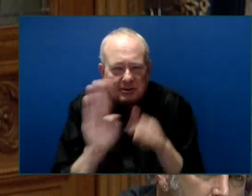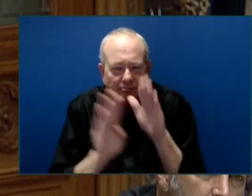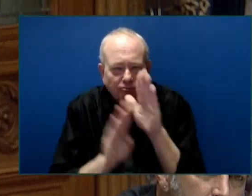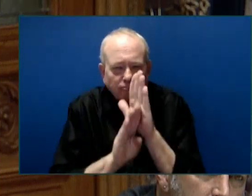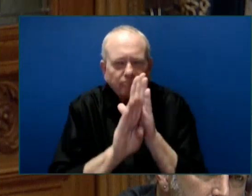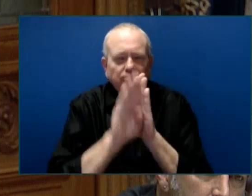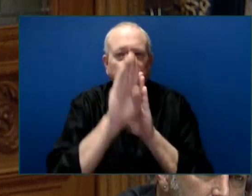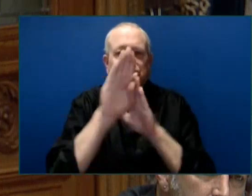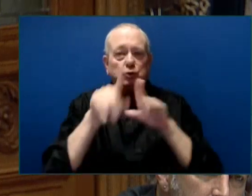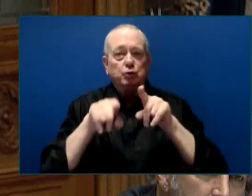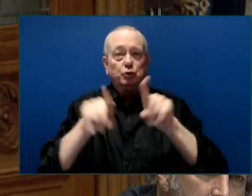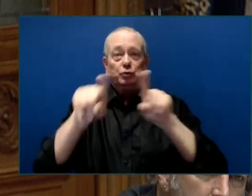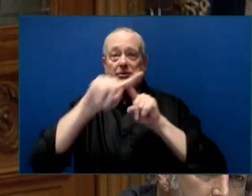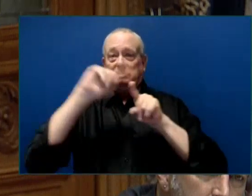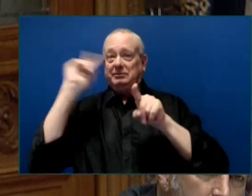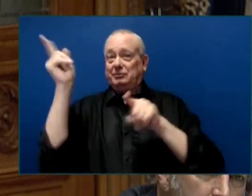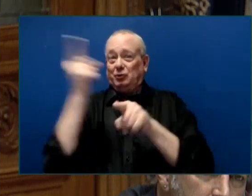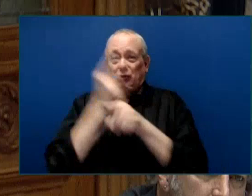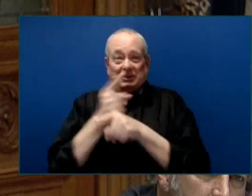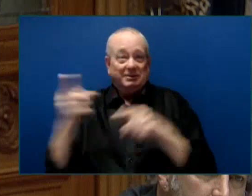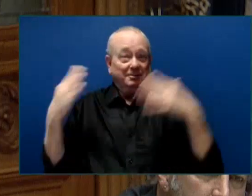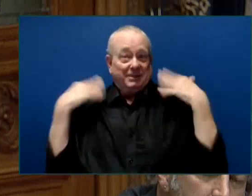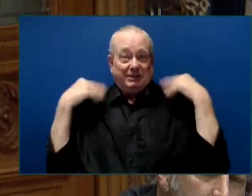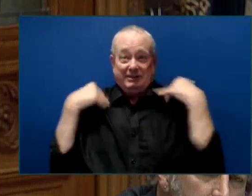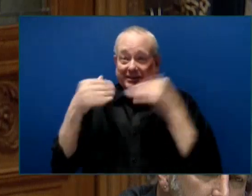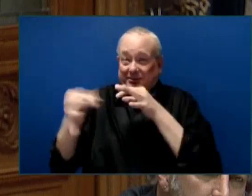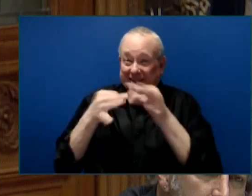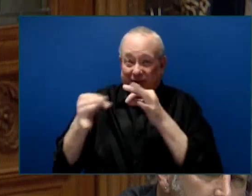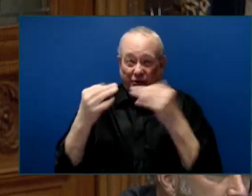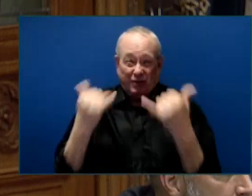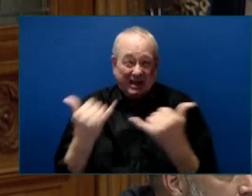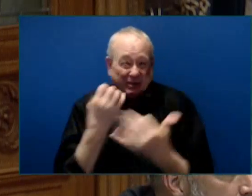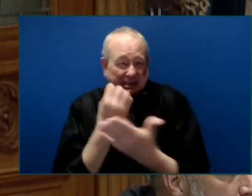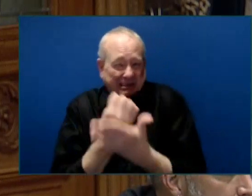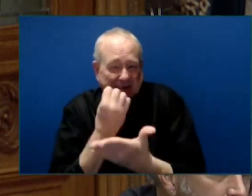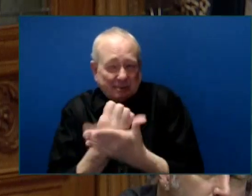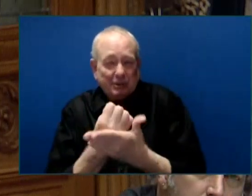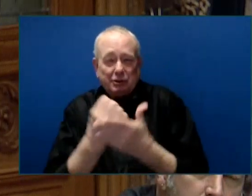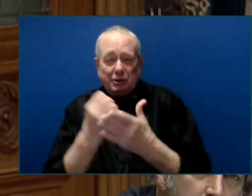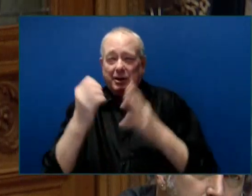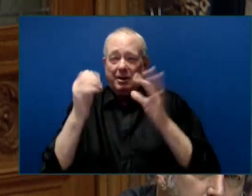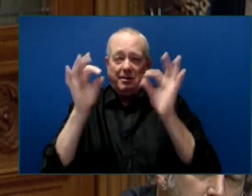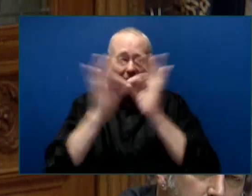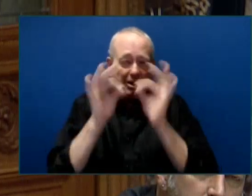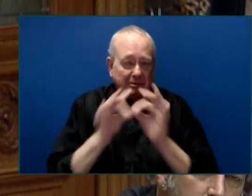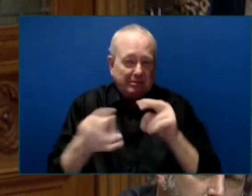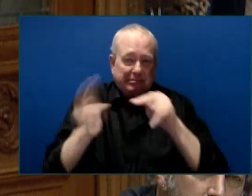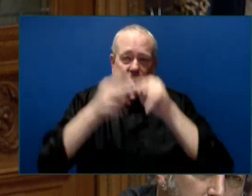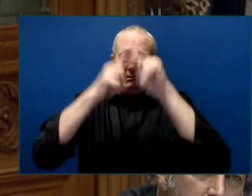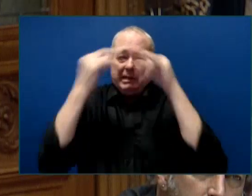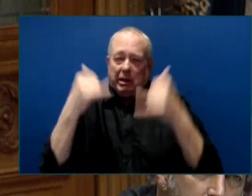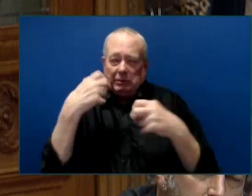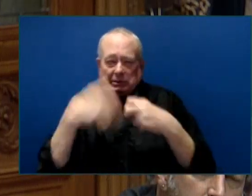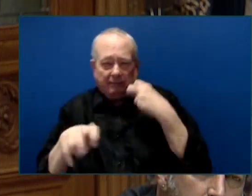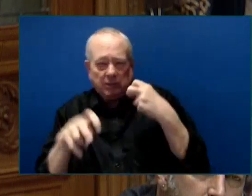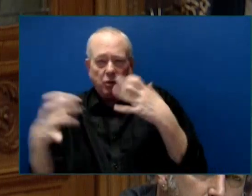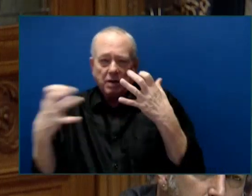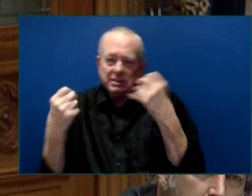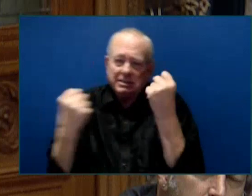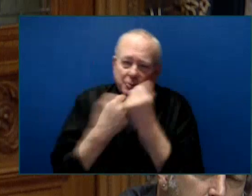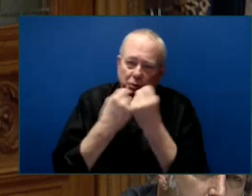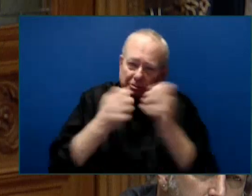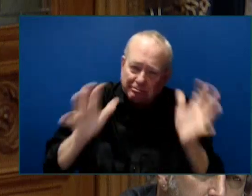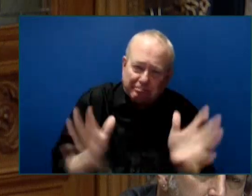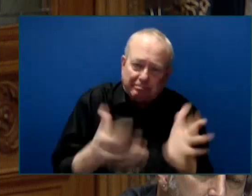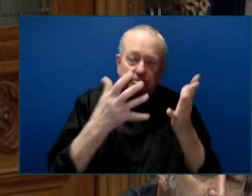in putting the solutions forward for those challenges. So my question again through you, Honourable Speaker, the Minister of Jobs, Economic Development and Innovation, can